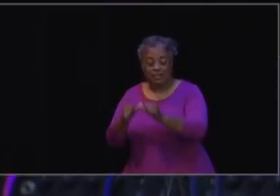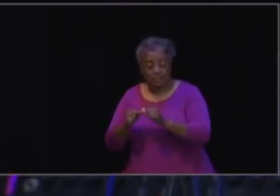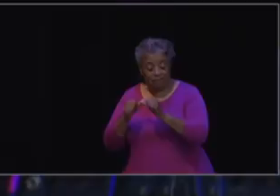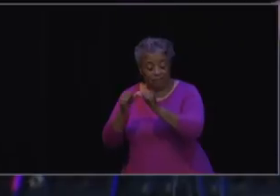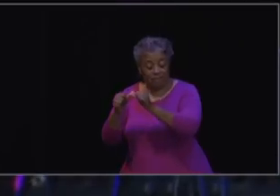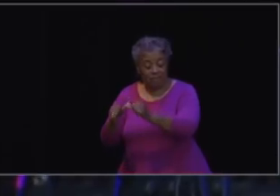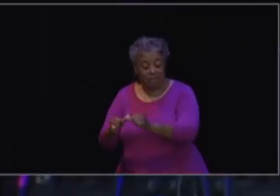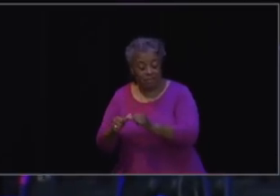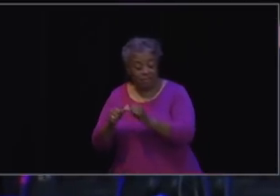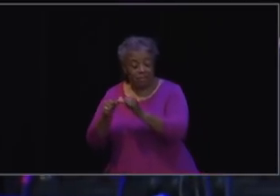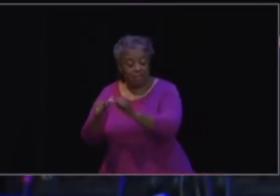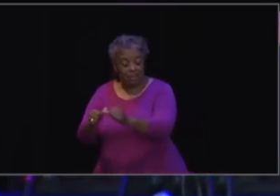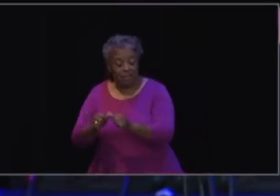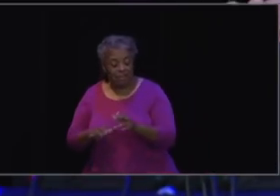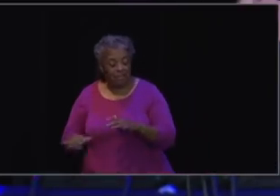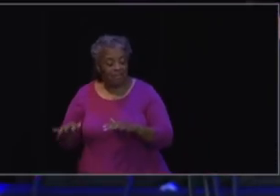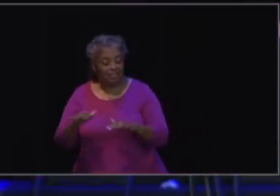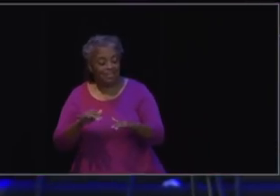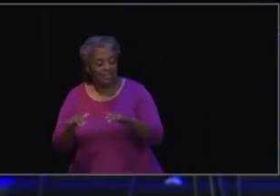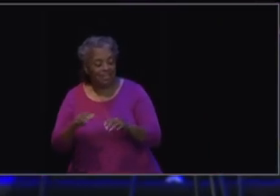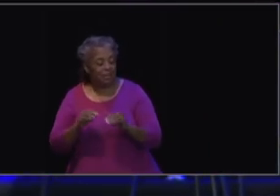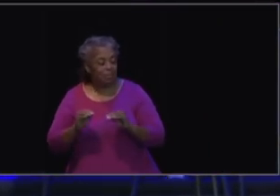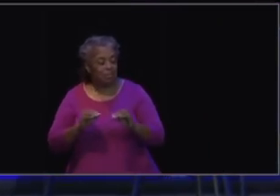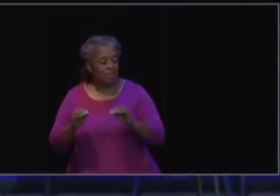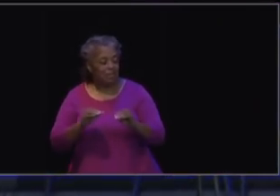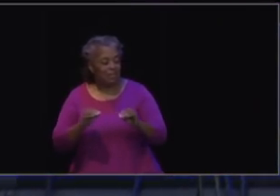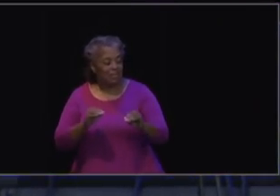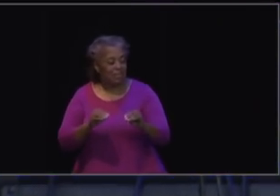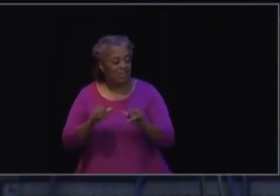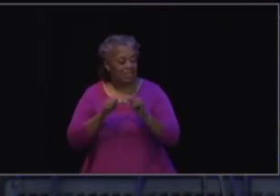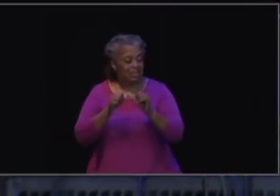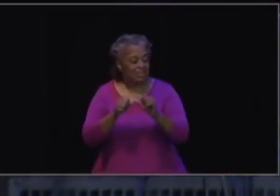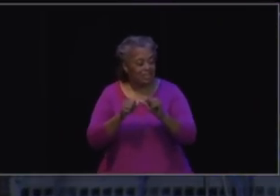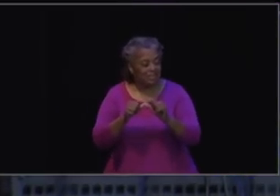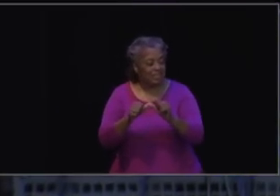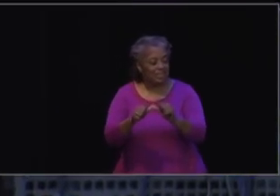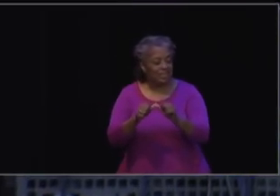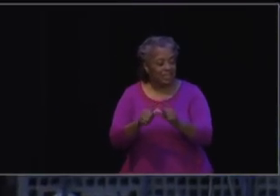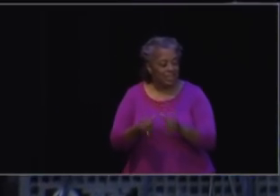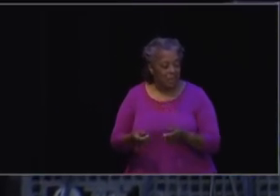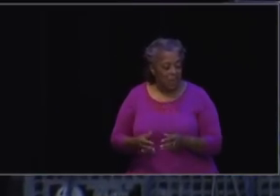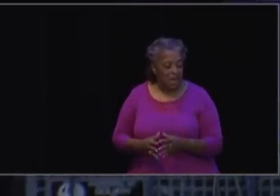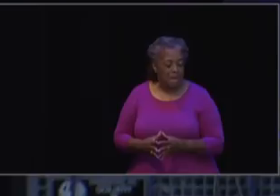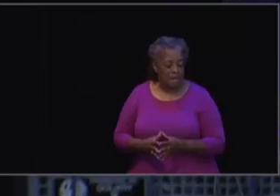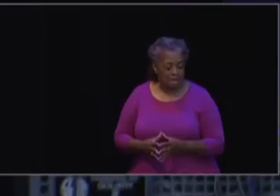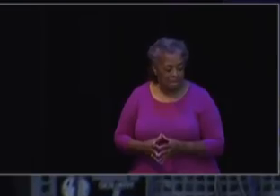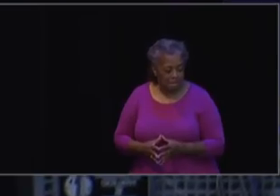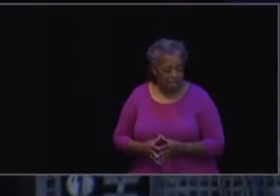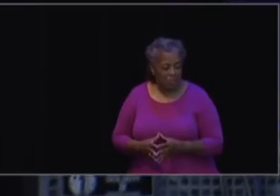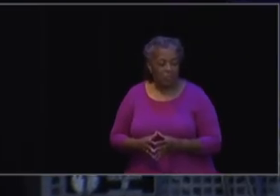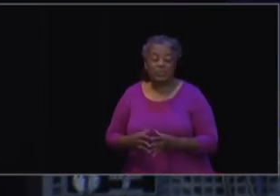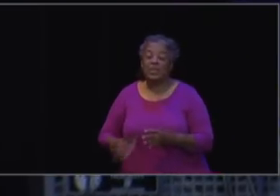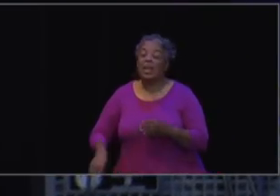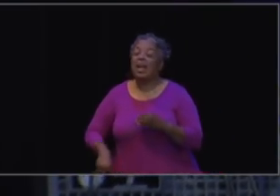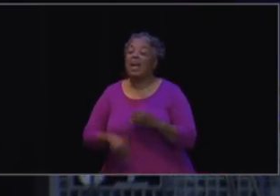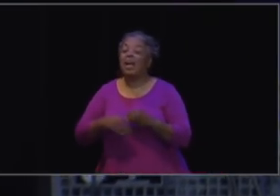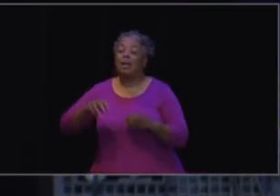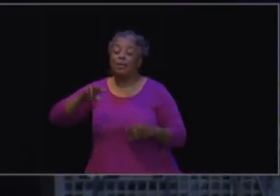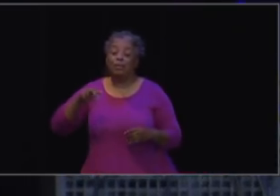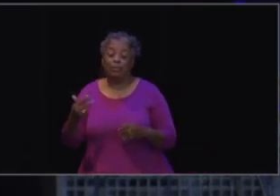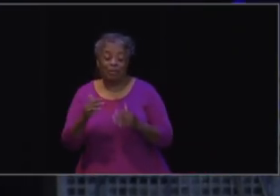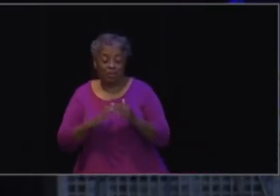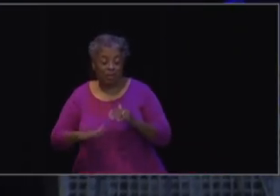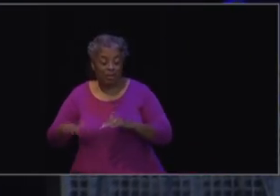chick, chick, chick, dow, dow, chick, chick, dow, dow, dow, dow, chick,